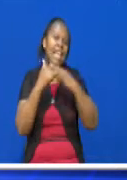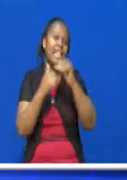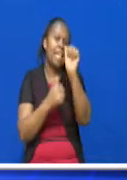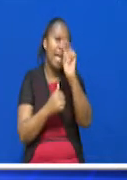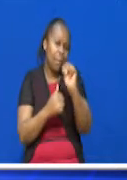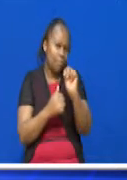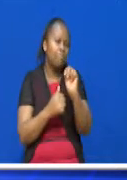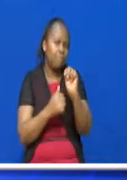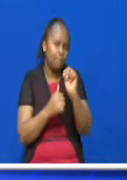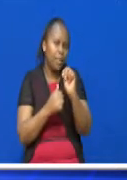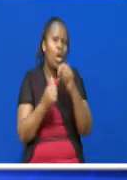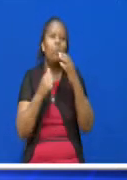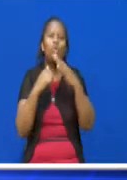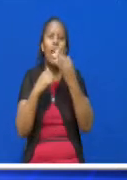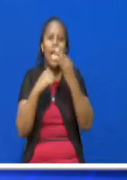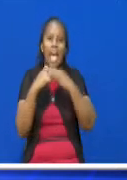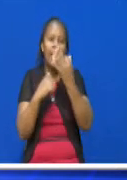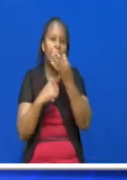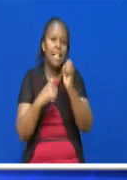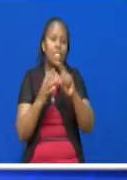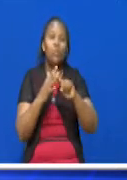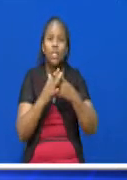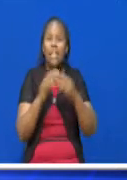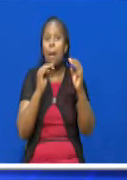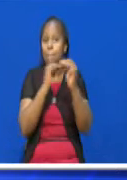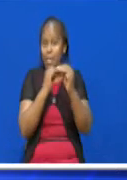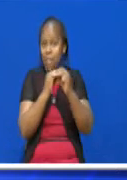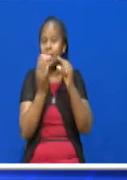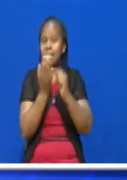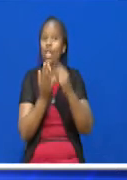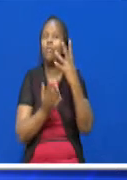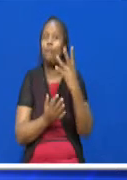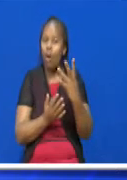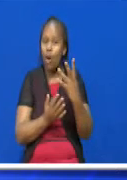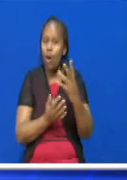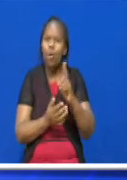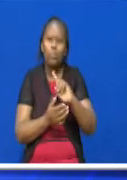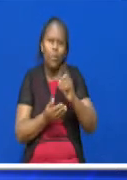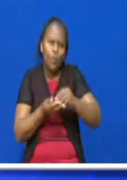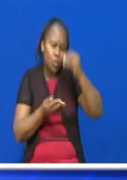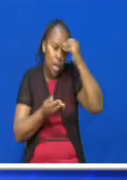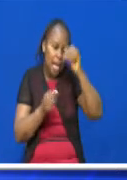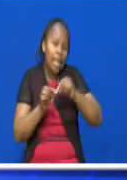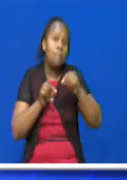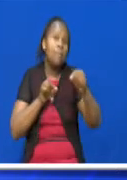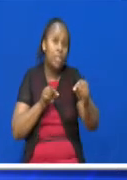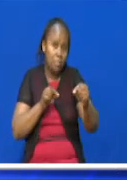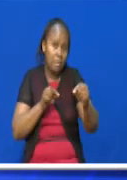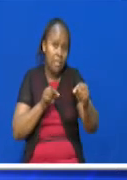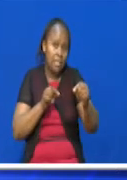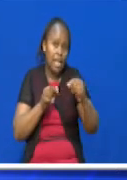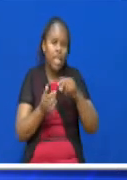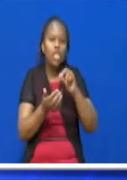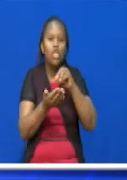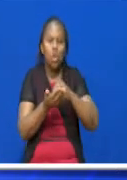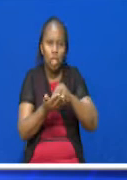From 8 a.m. to 8:30, we are going to begin with Mathematics Grade 4, where we are going to look at measurements and units